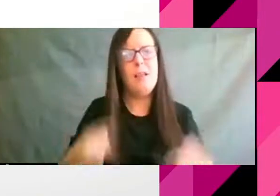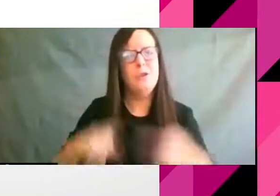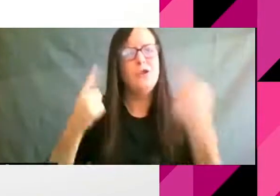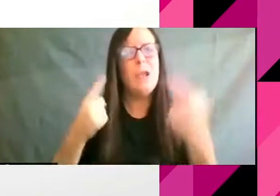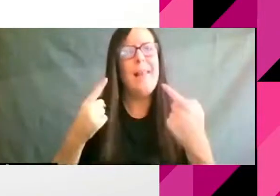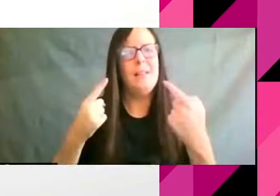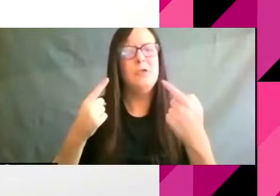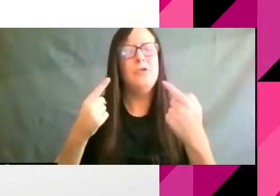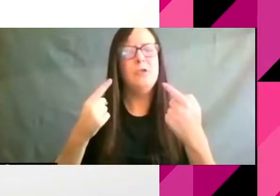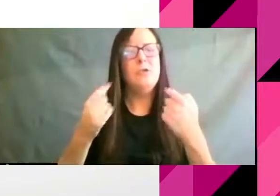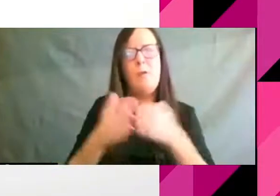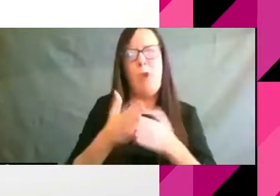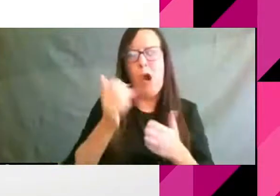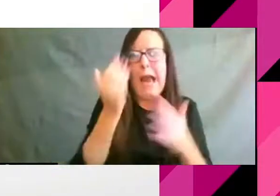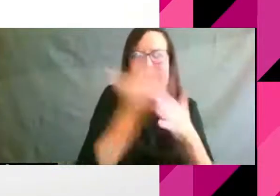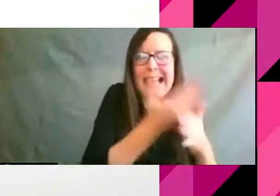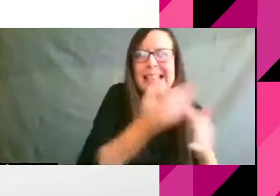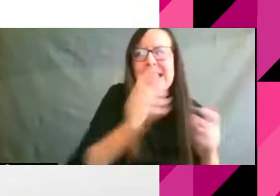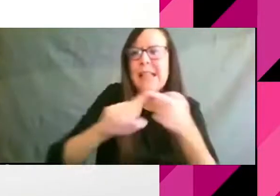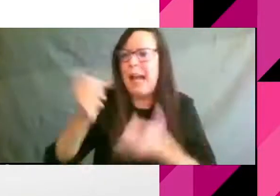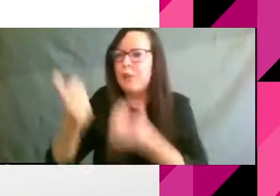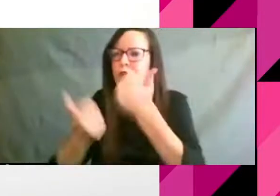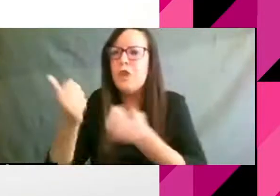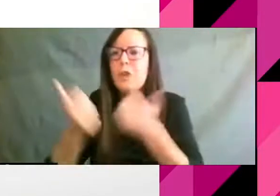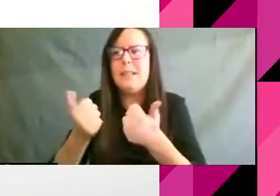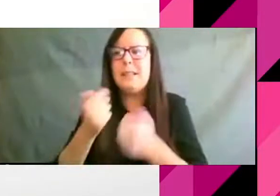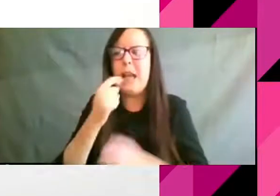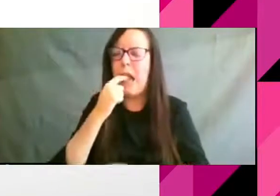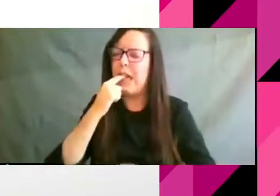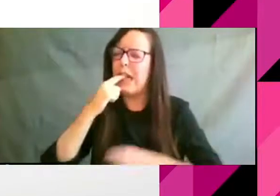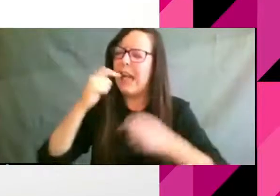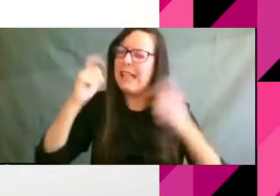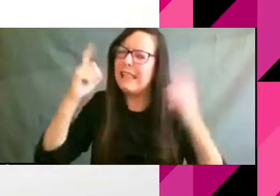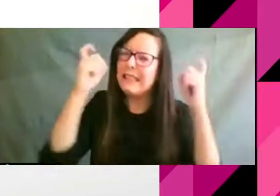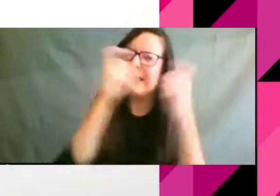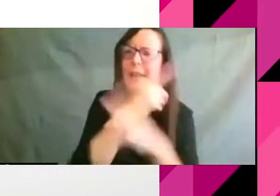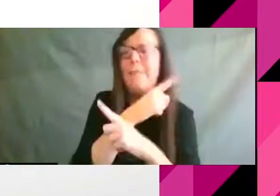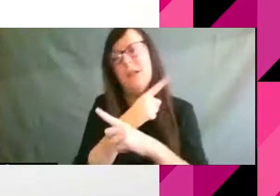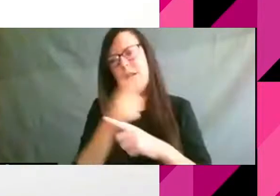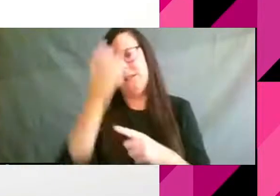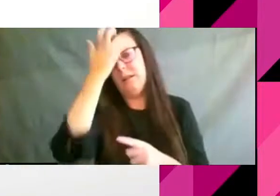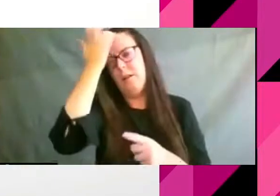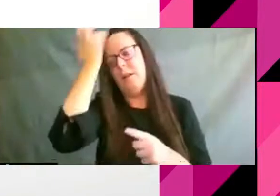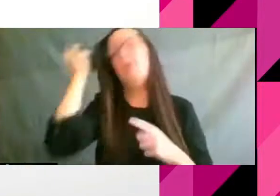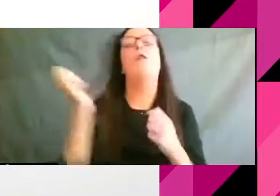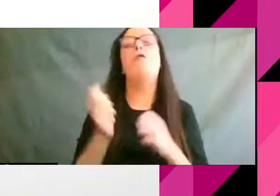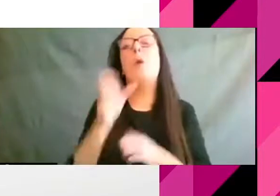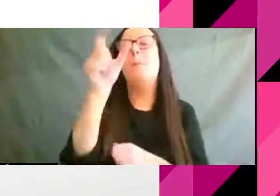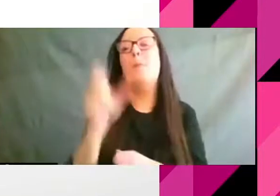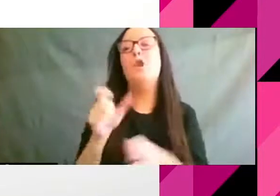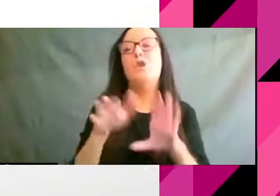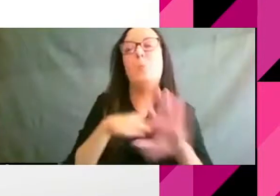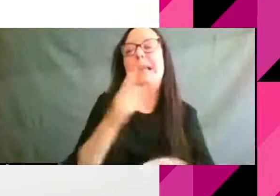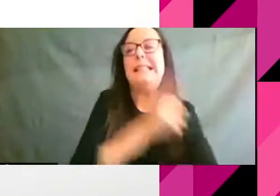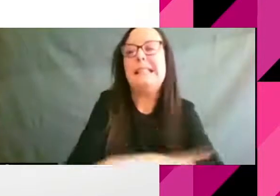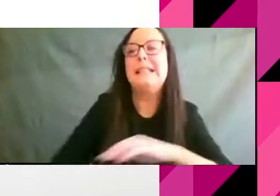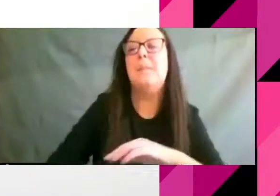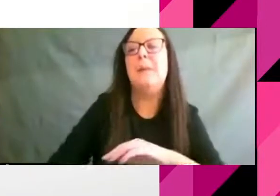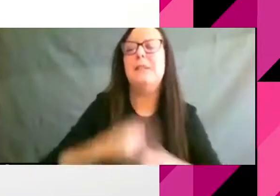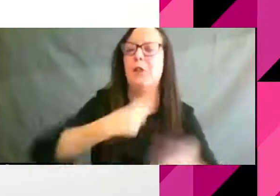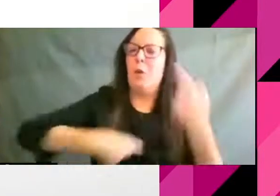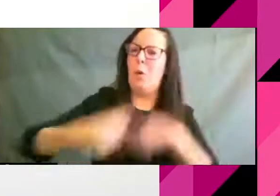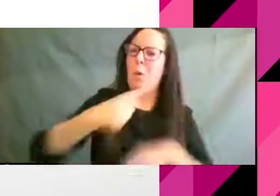justice, that this is difficult for persons with disabilities, and that we, of course, face